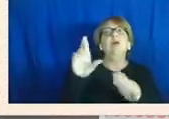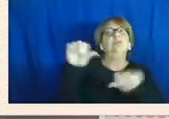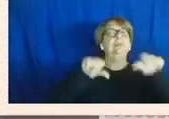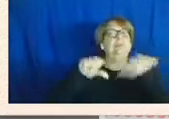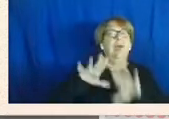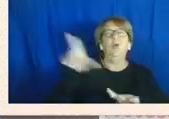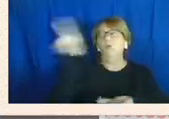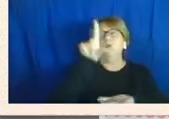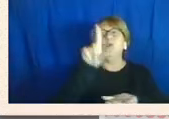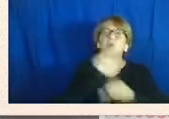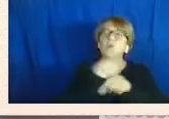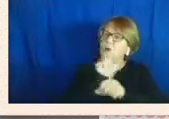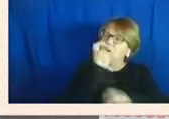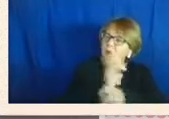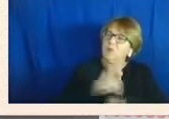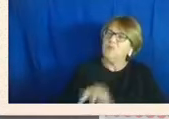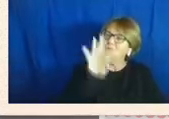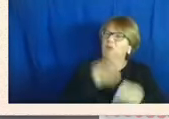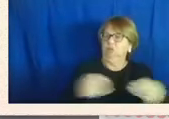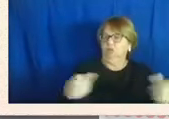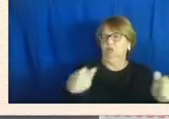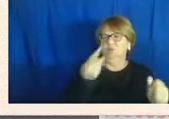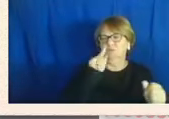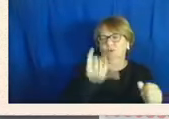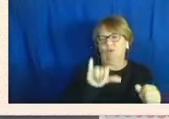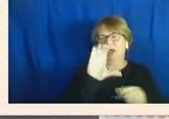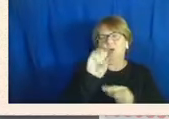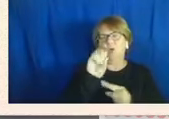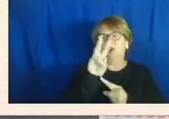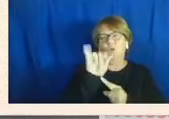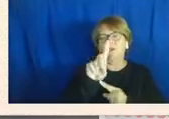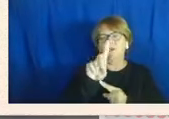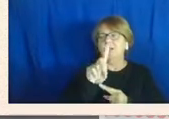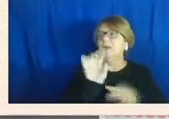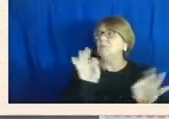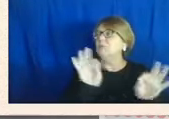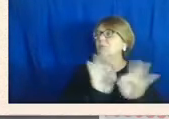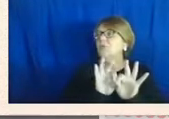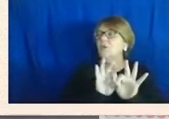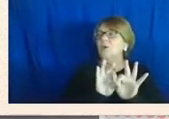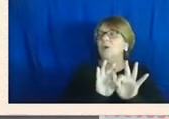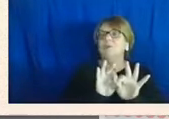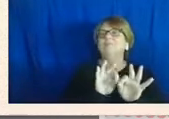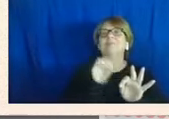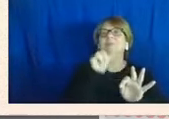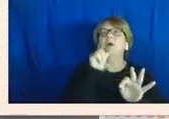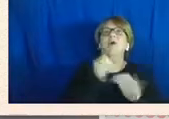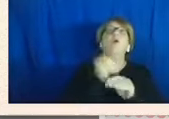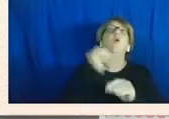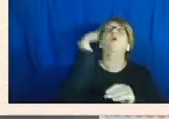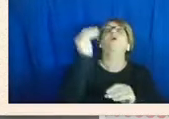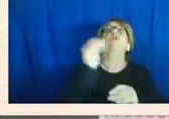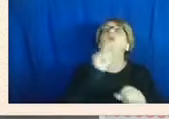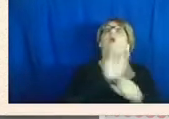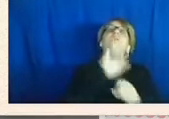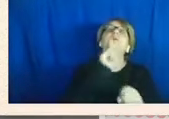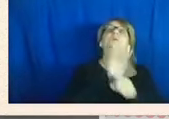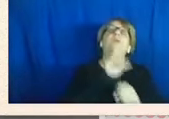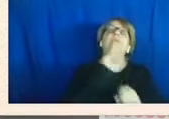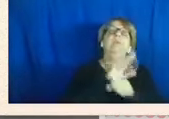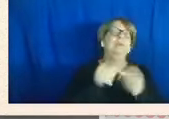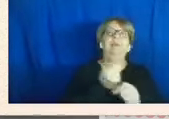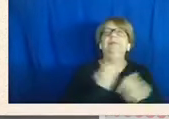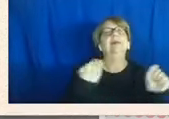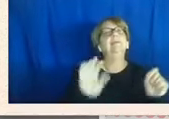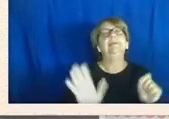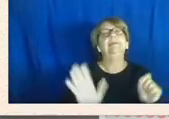to COVID. And most importantly, don't overpromise on safety. You want your